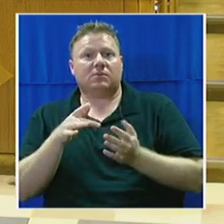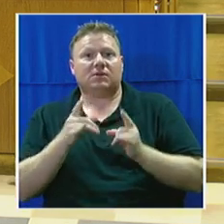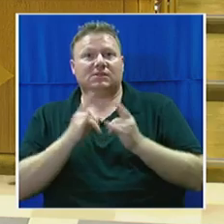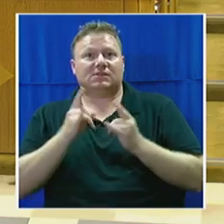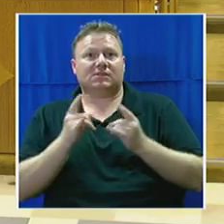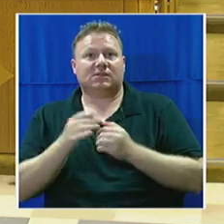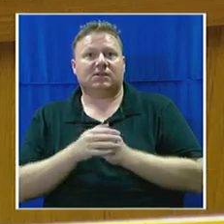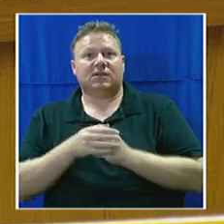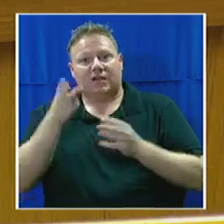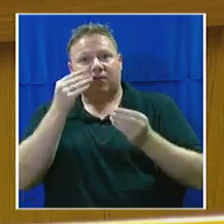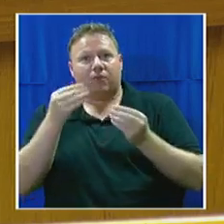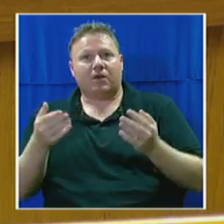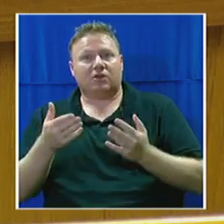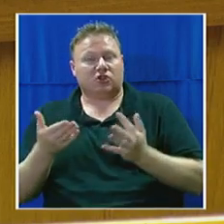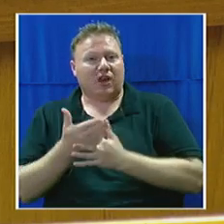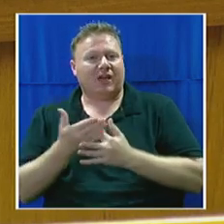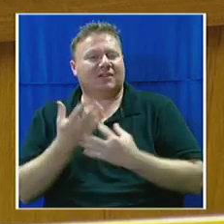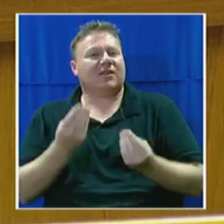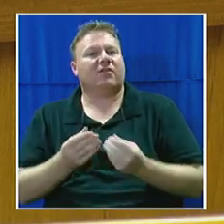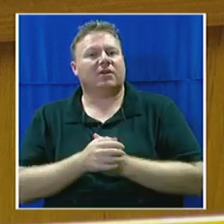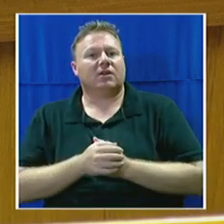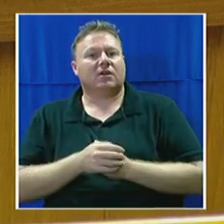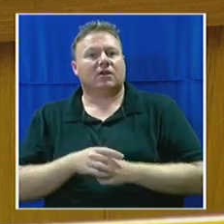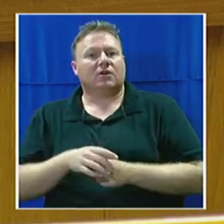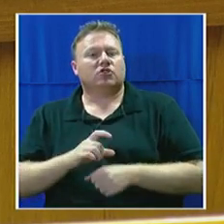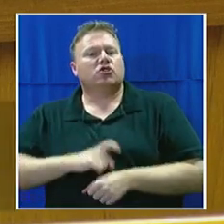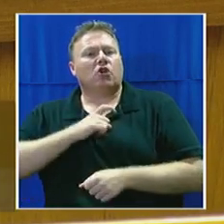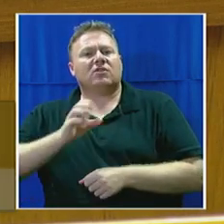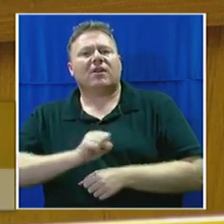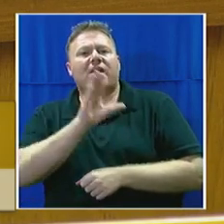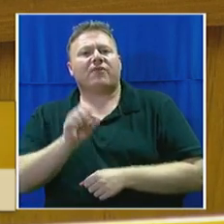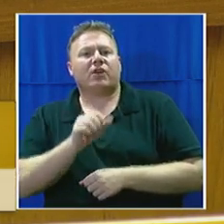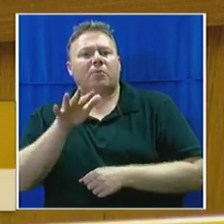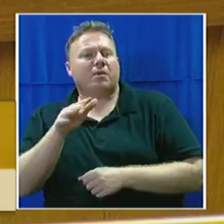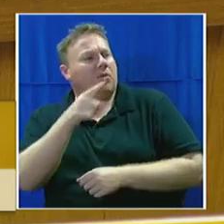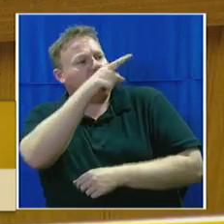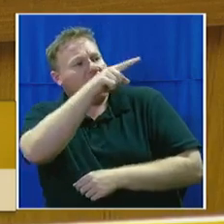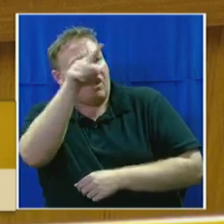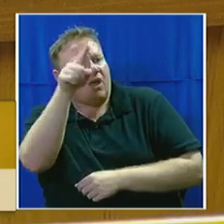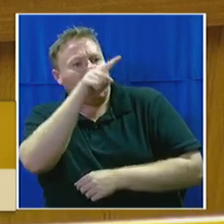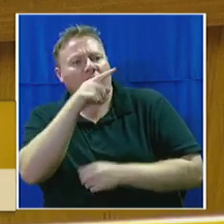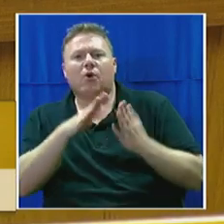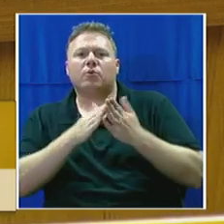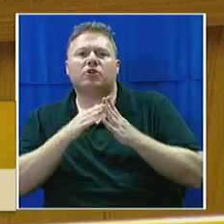of available information, what chance do South Africans have if or when the virus strikes their